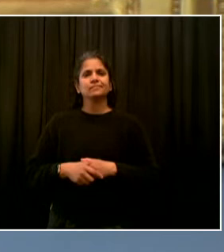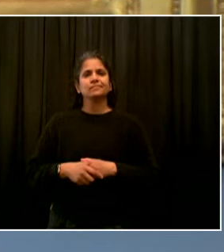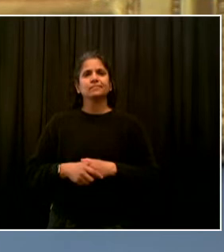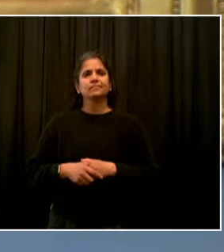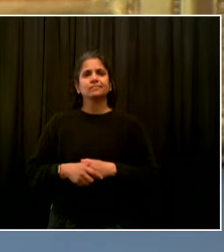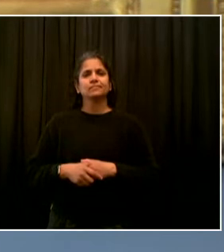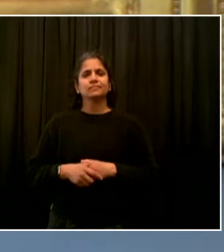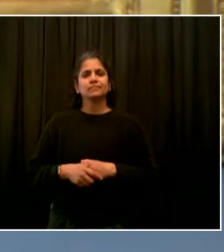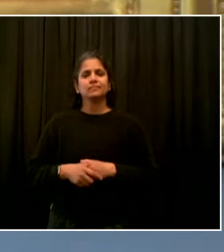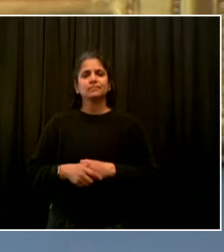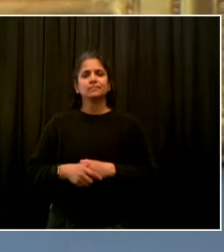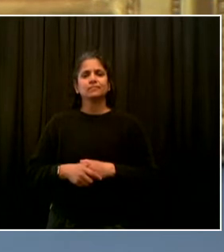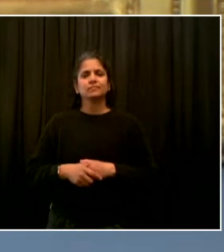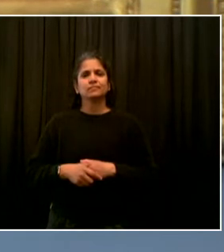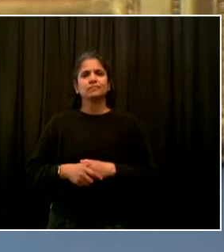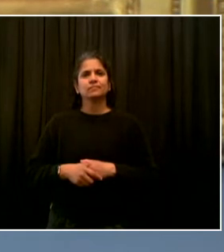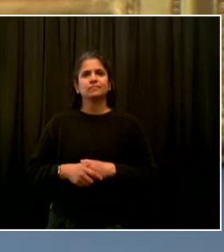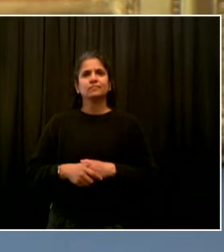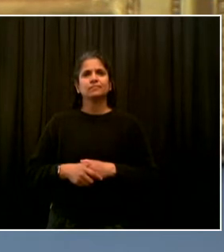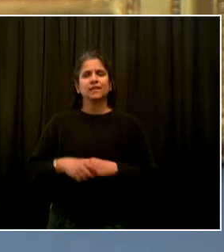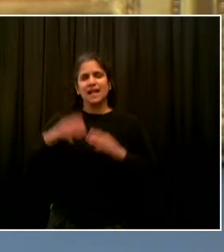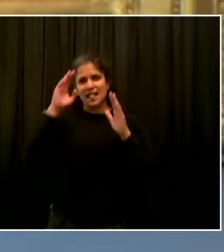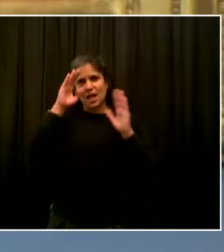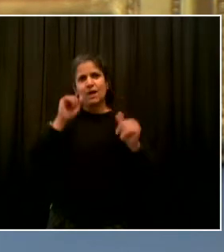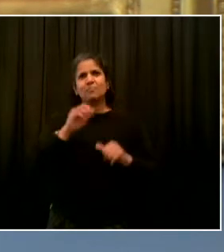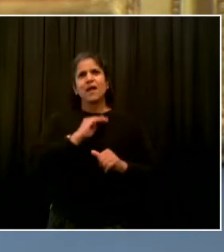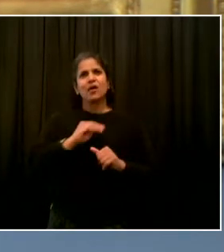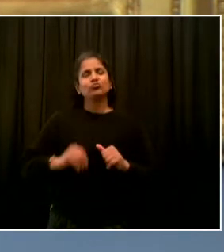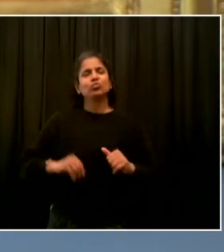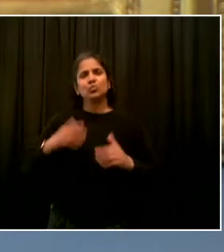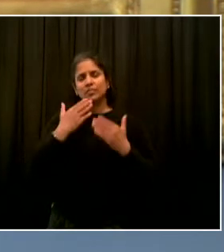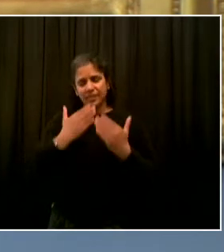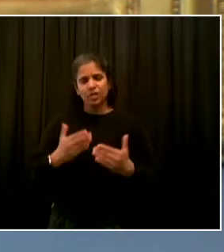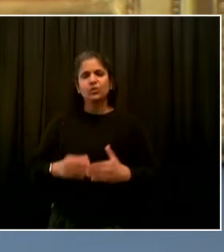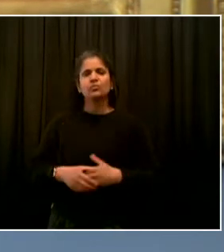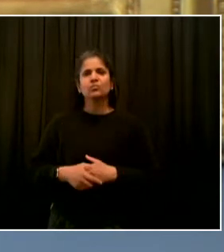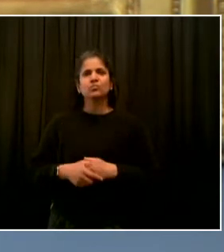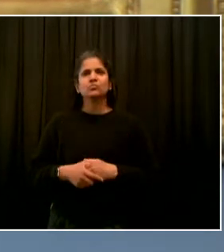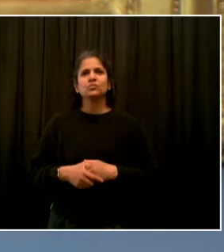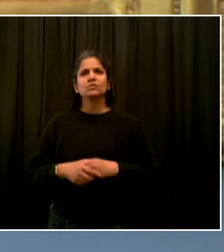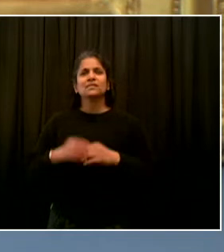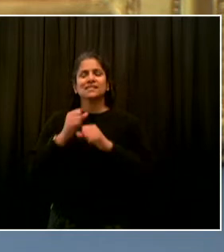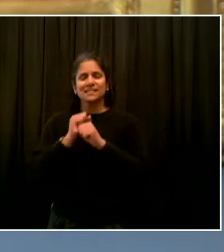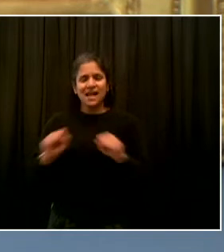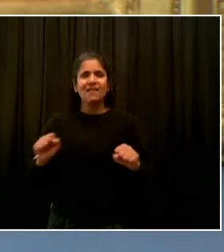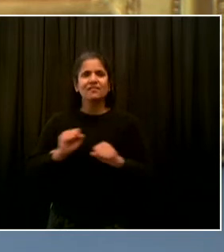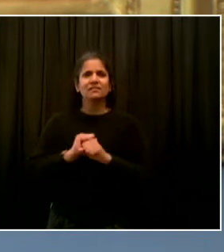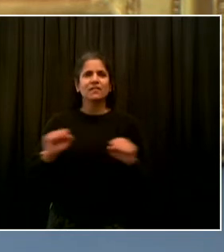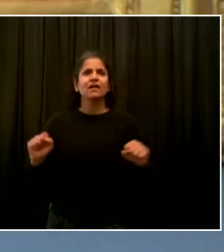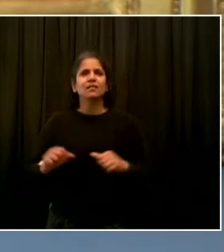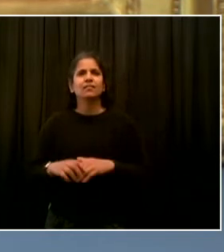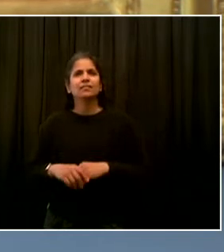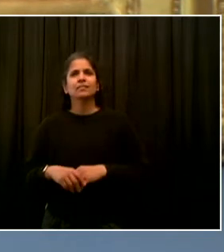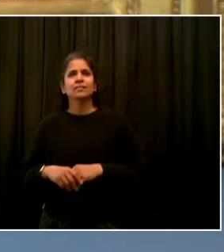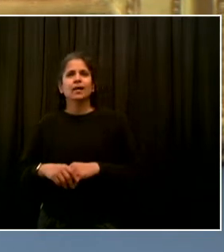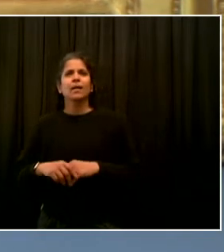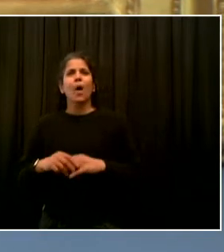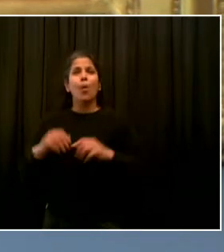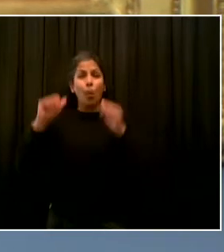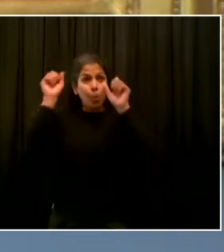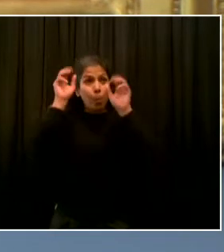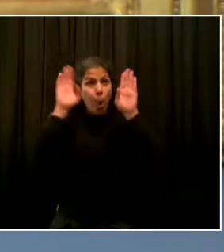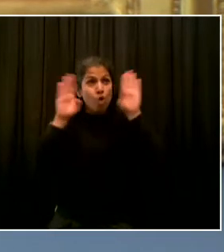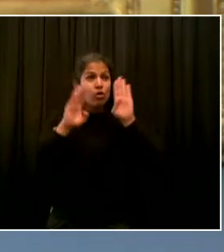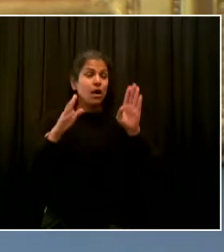Hi there, Mayor Adams. Thank you. On the topic of safety, I was just wondering if you could give us any update on the shooting